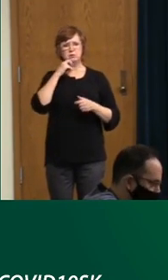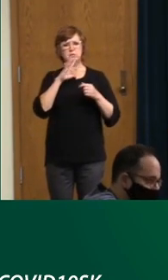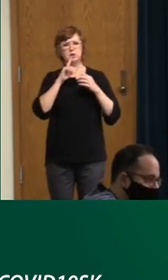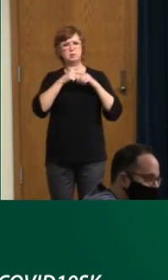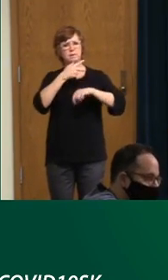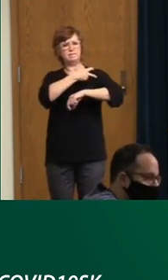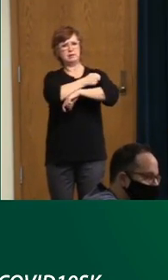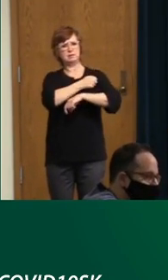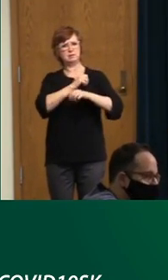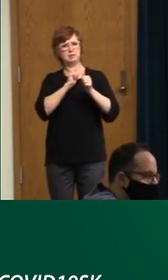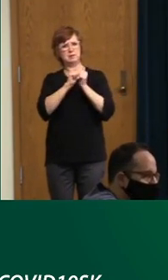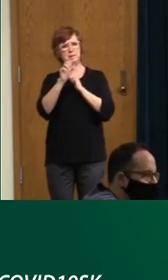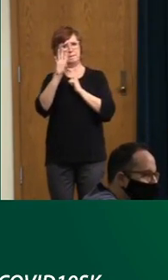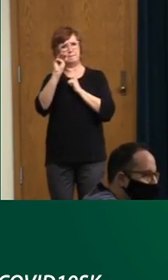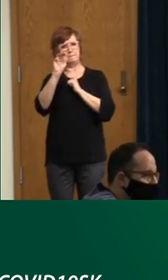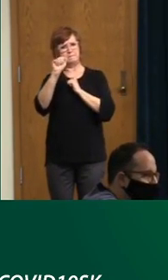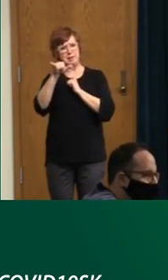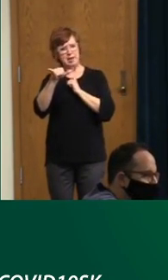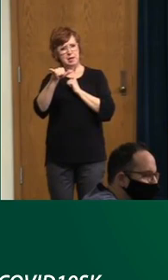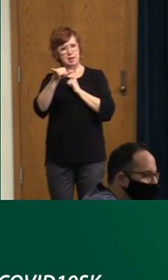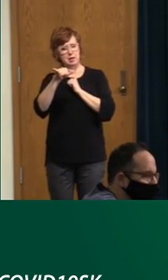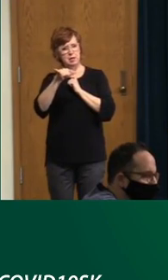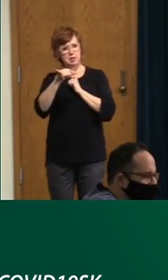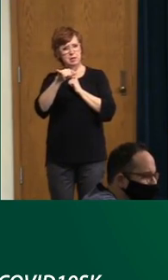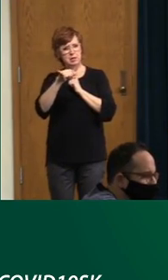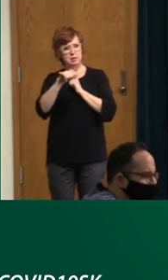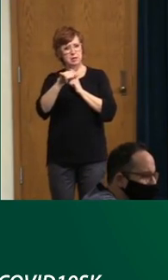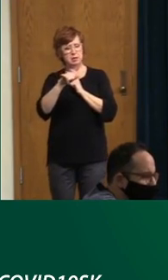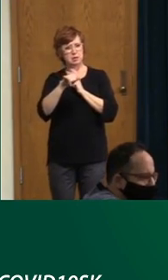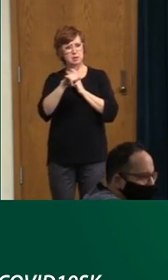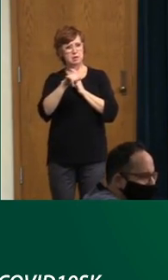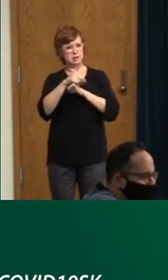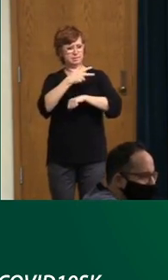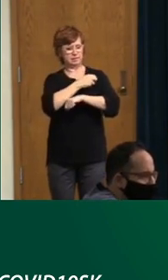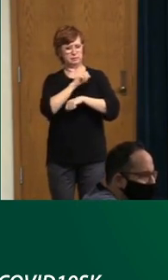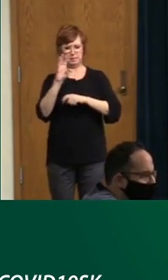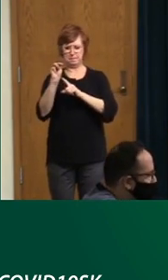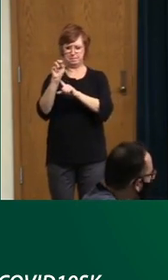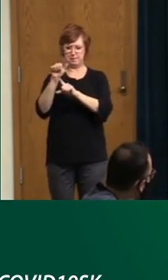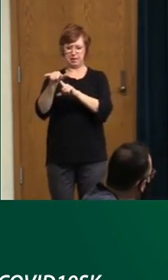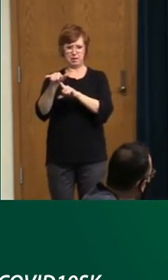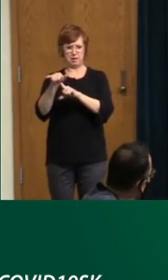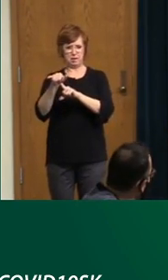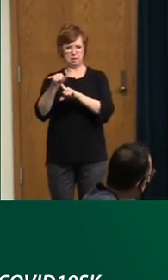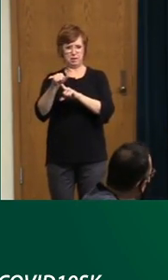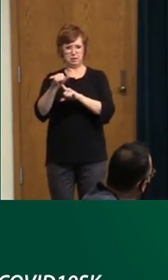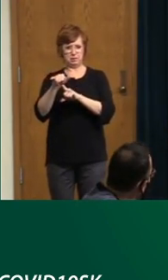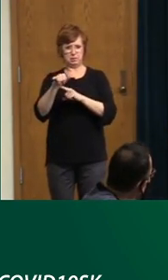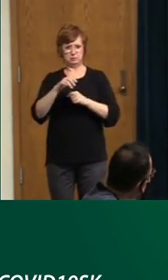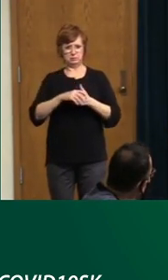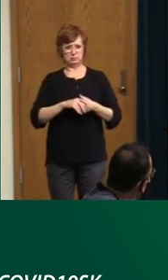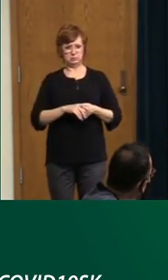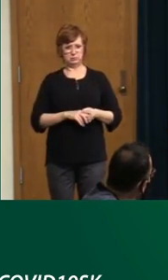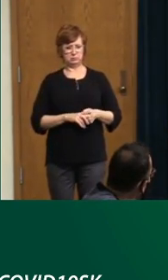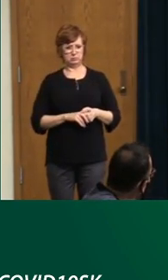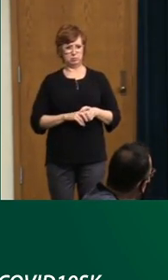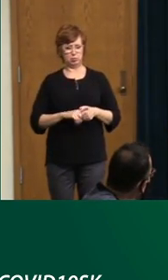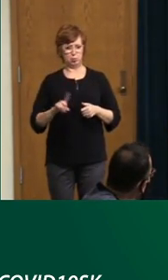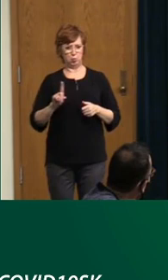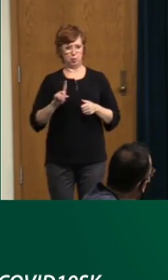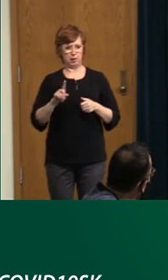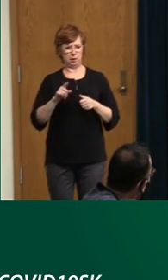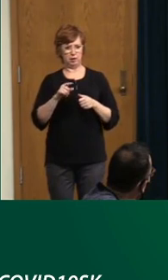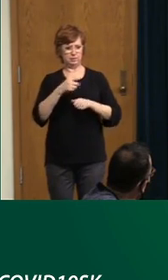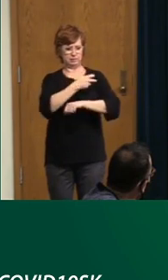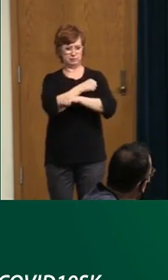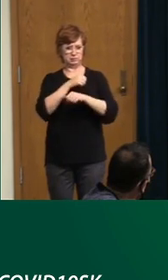right after the 6-month period for which these scenarios are projected for. So why do you say that, or why do you think that vaccine will come in May, I guess?